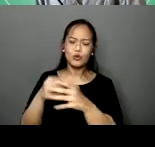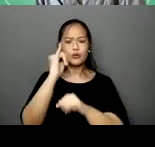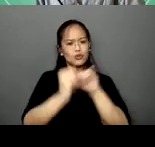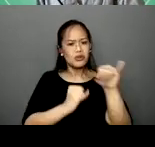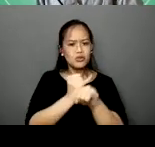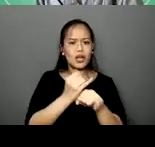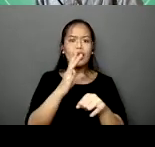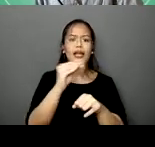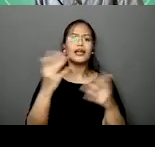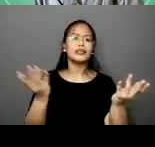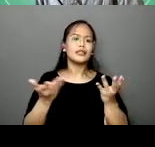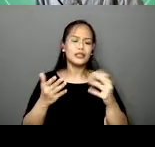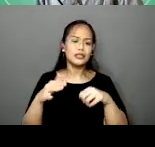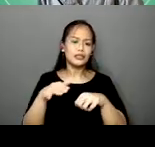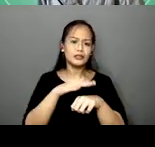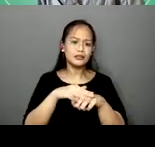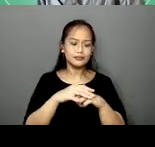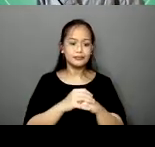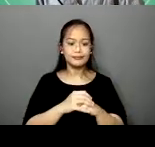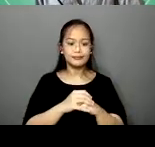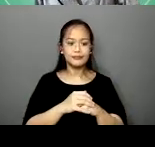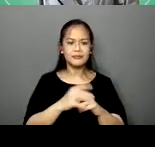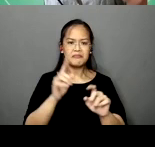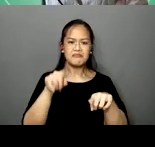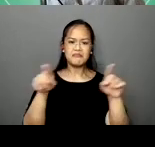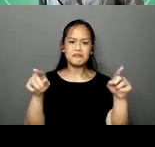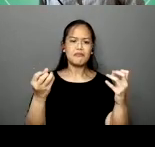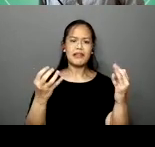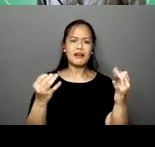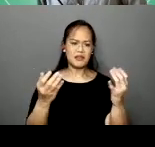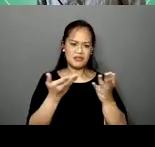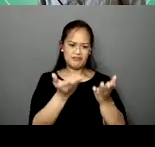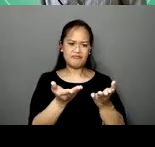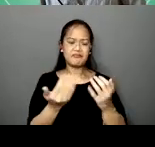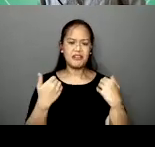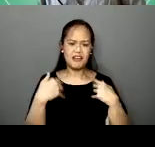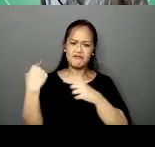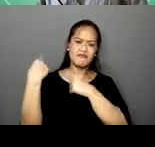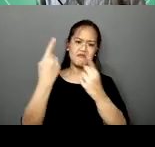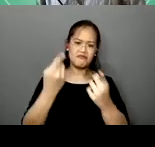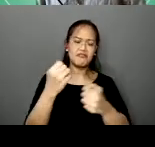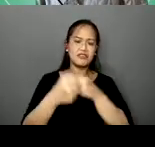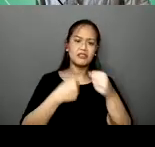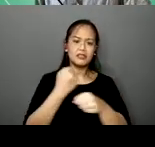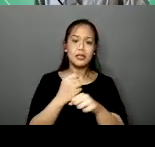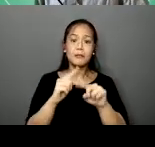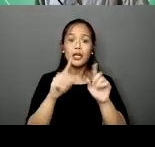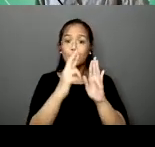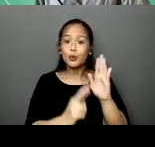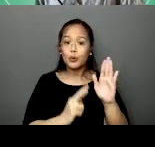even locally, and these have been in existence for many years. But the role of these certifying bodies is